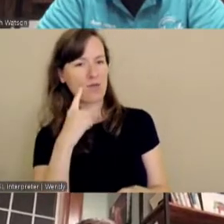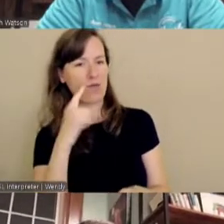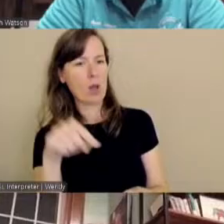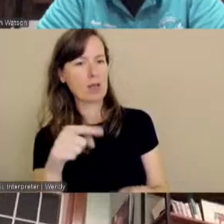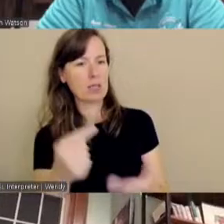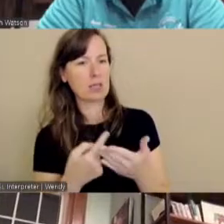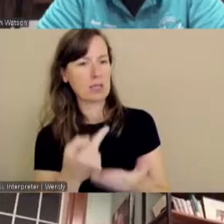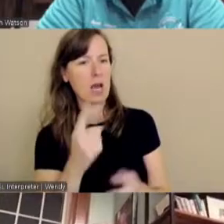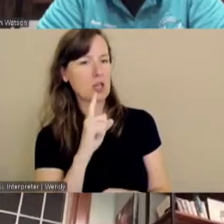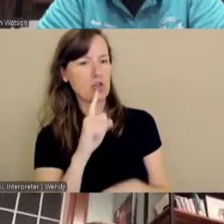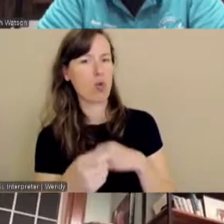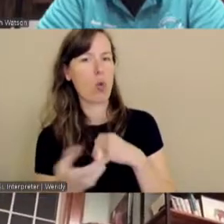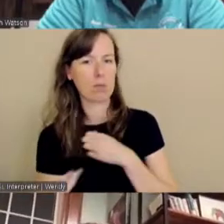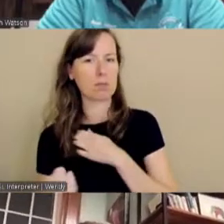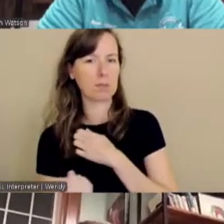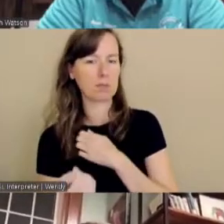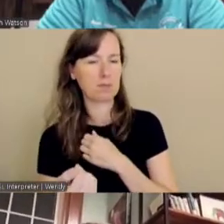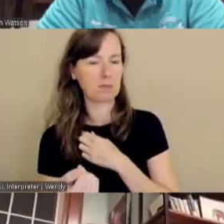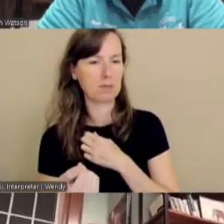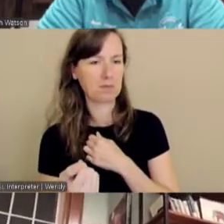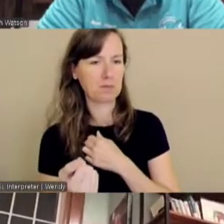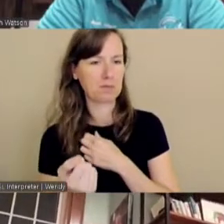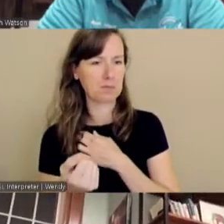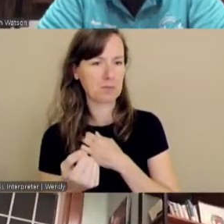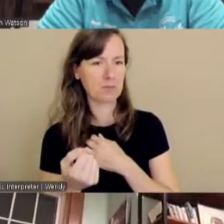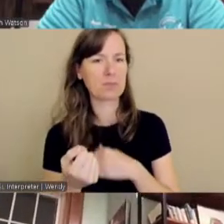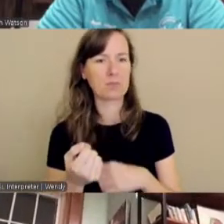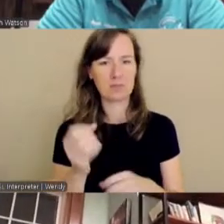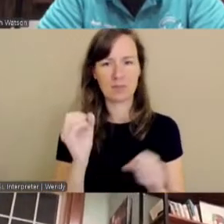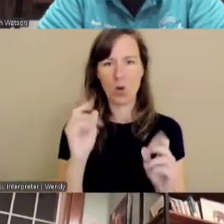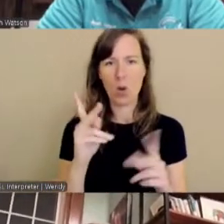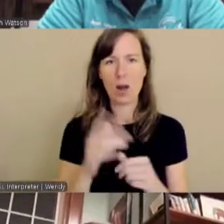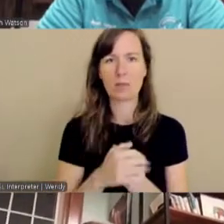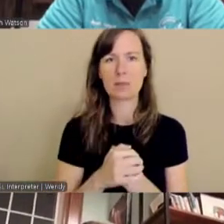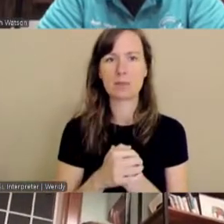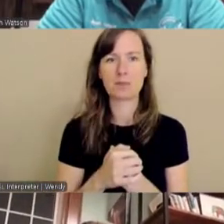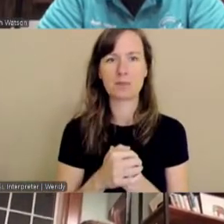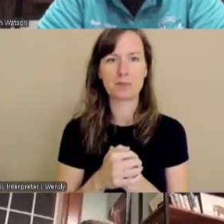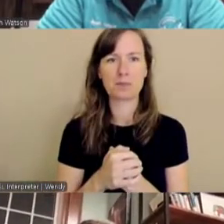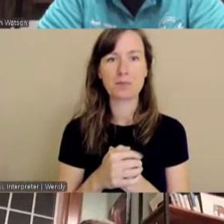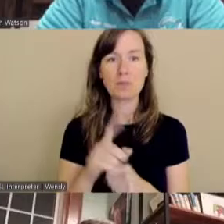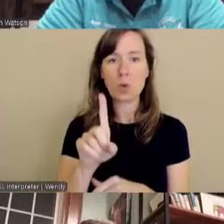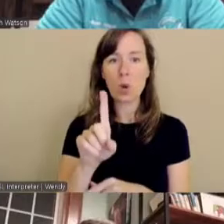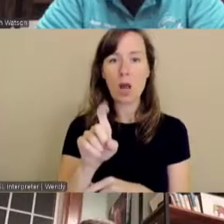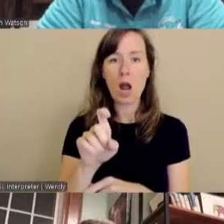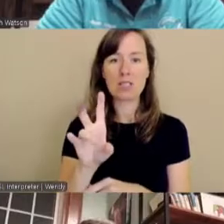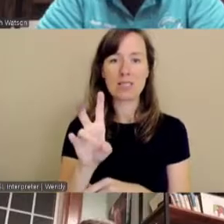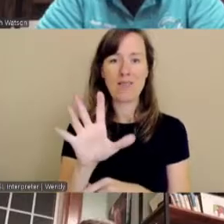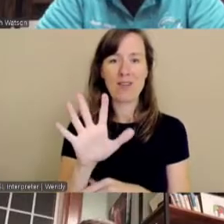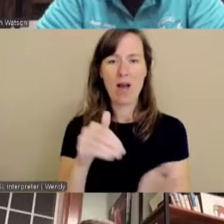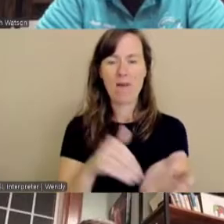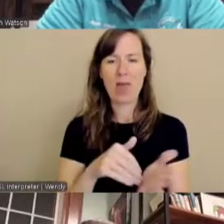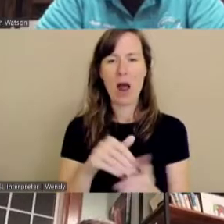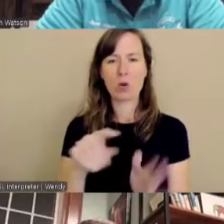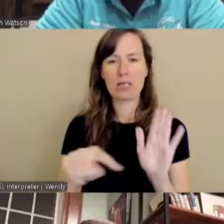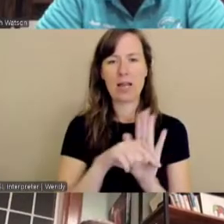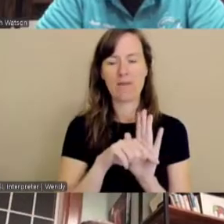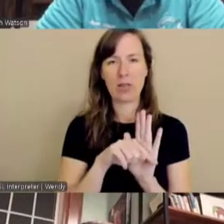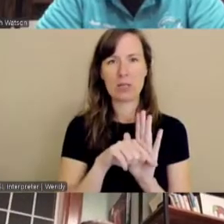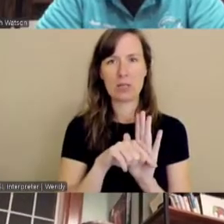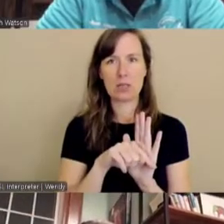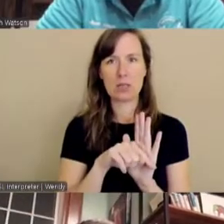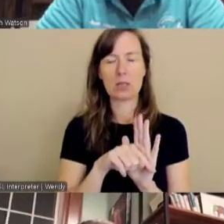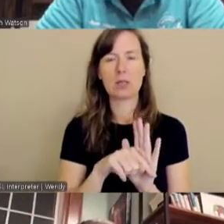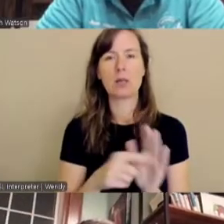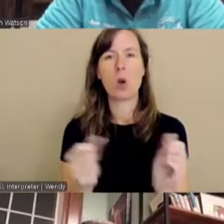mean, Okay. it's be there, but yeah, okay. Okay, it's 175,000 deficit with